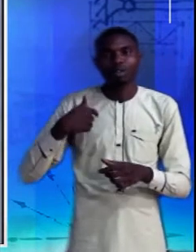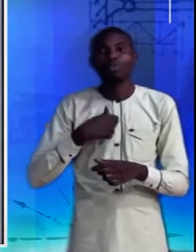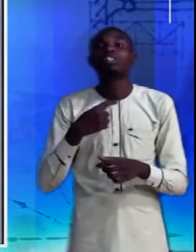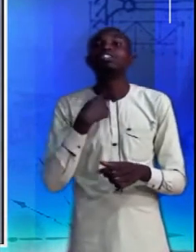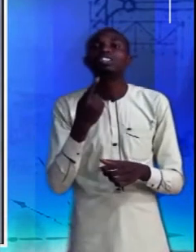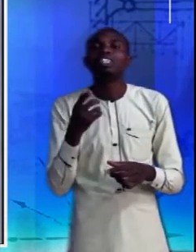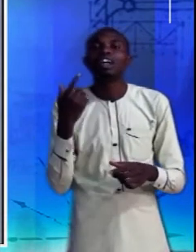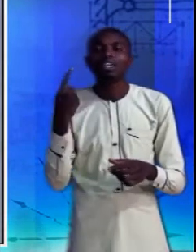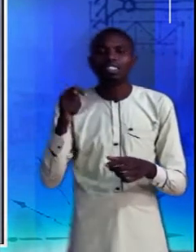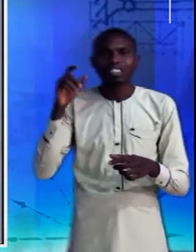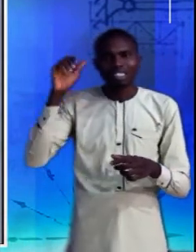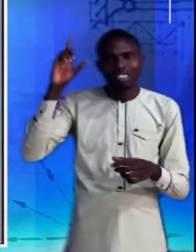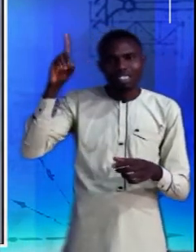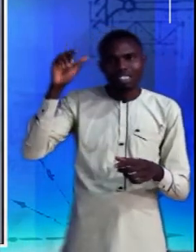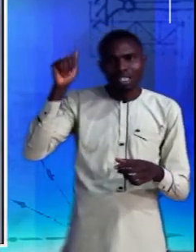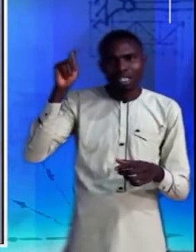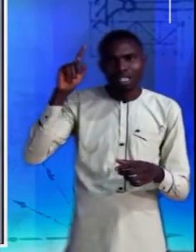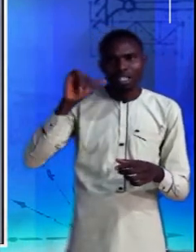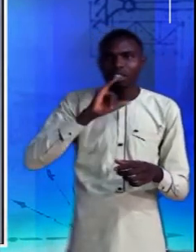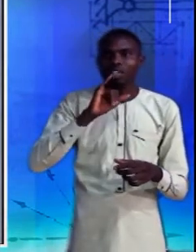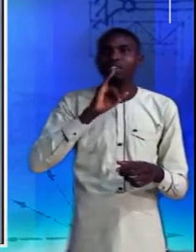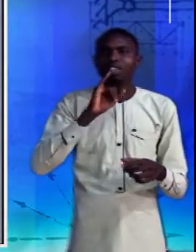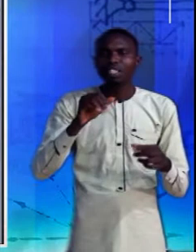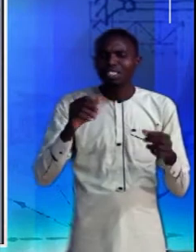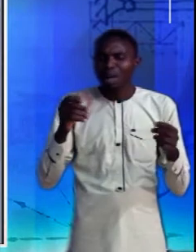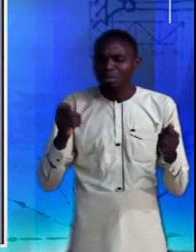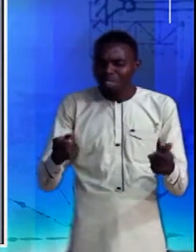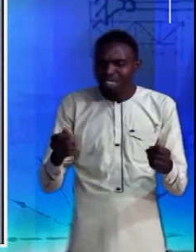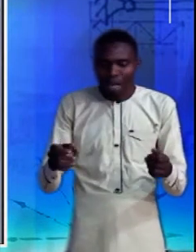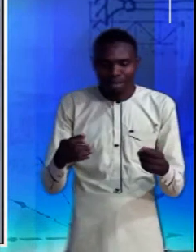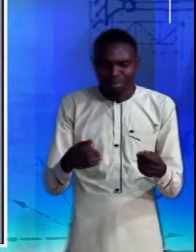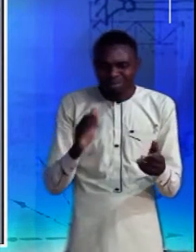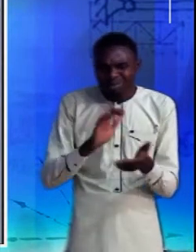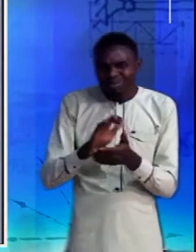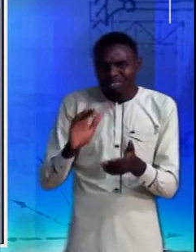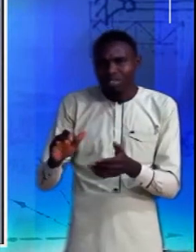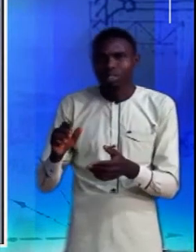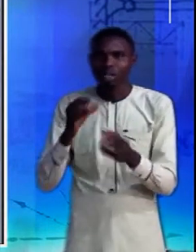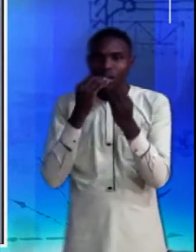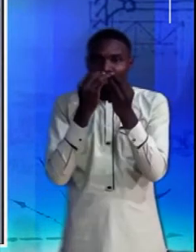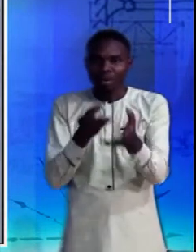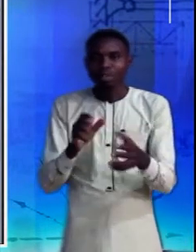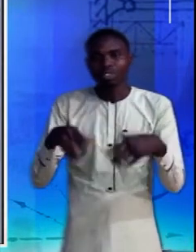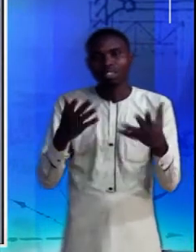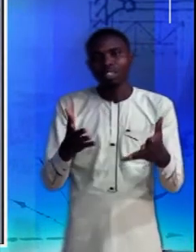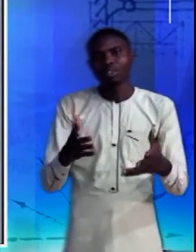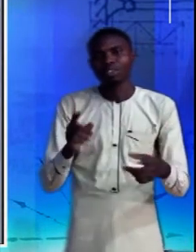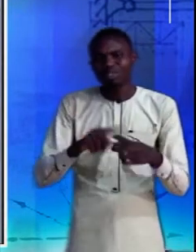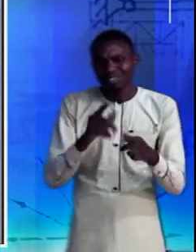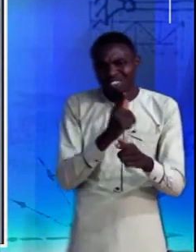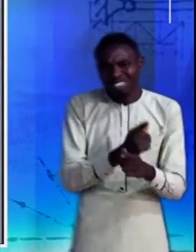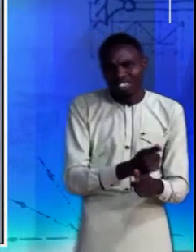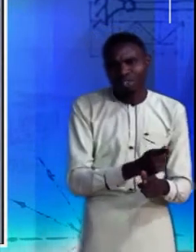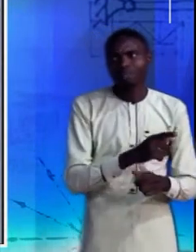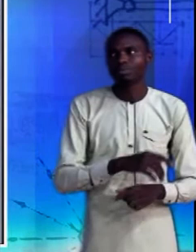have millimeters, we also have centimeters, we have decimeters, which is less than